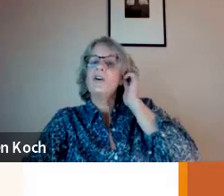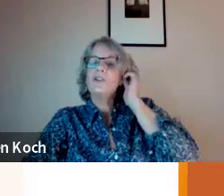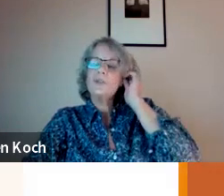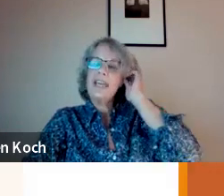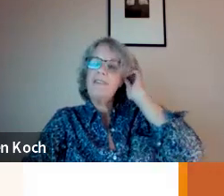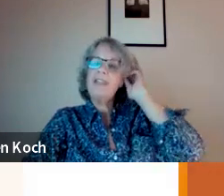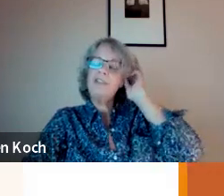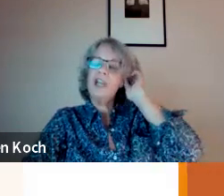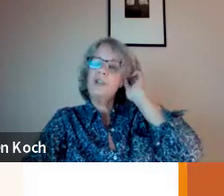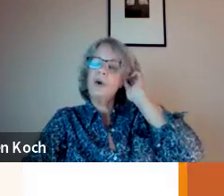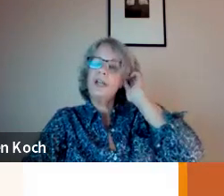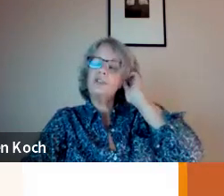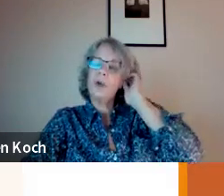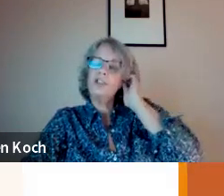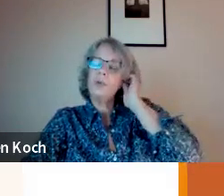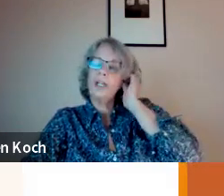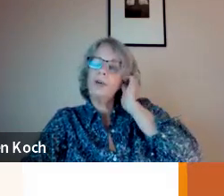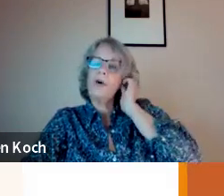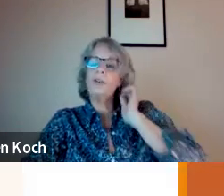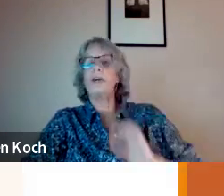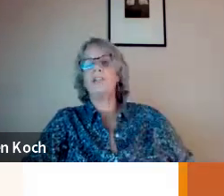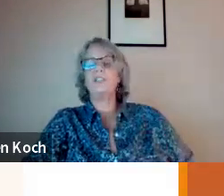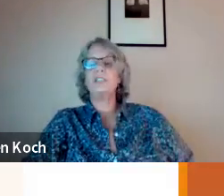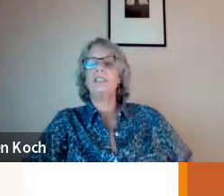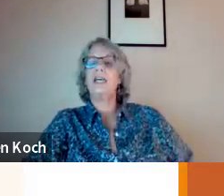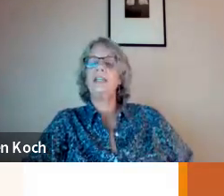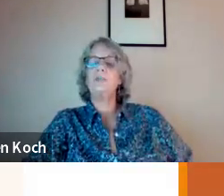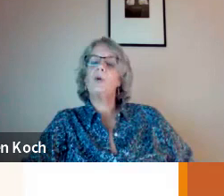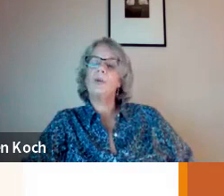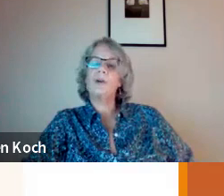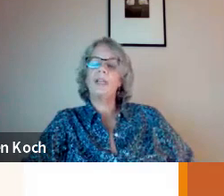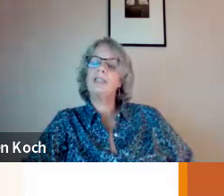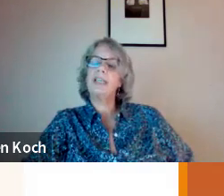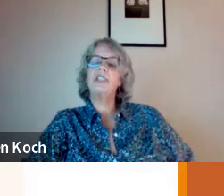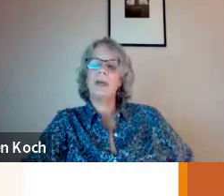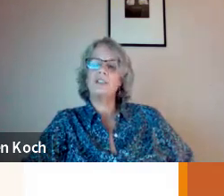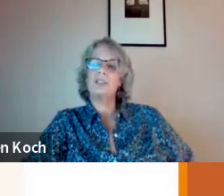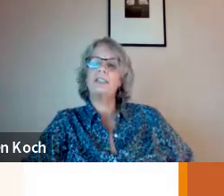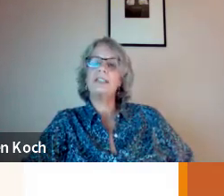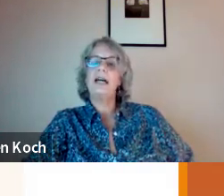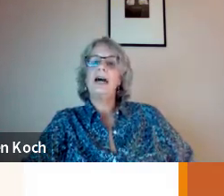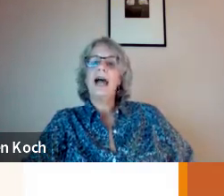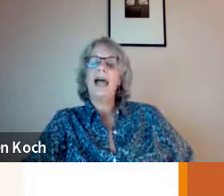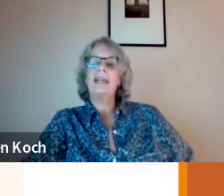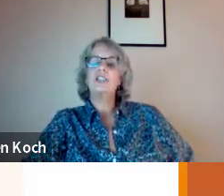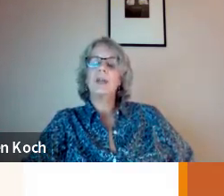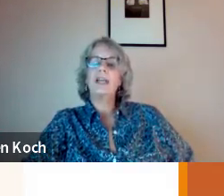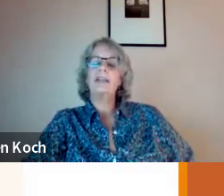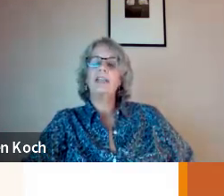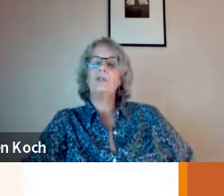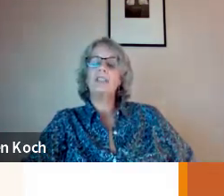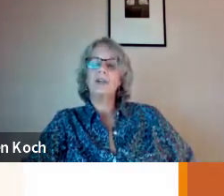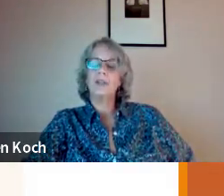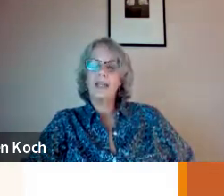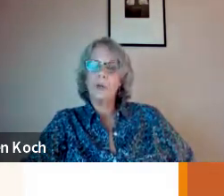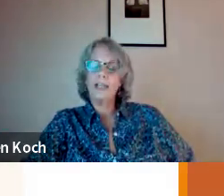facilities. So David, in January of 2020, called our agency and he spoke with our intake specialist and explained